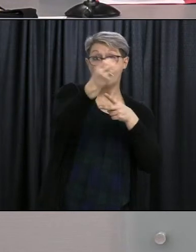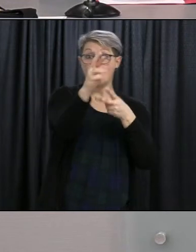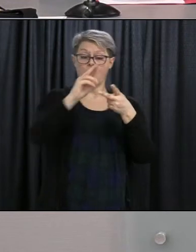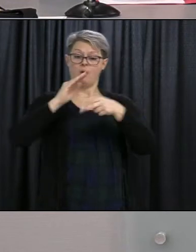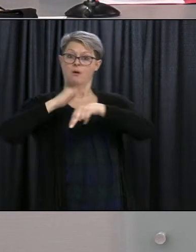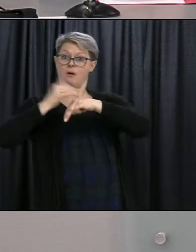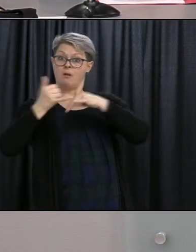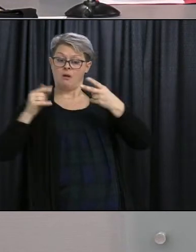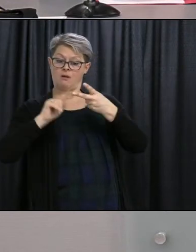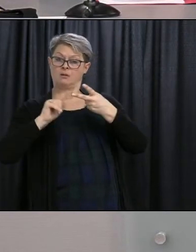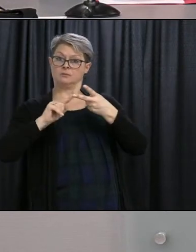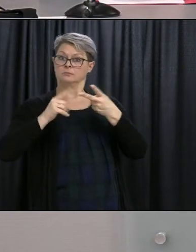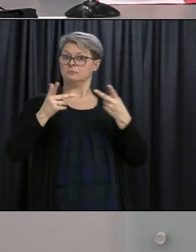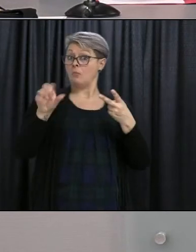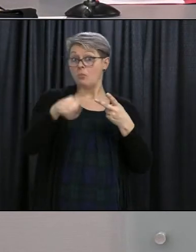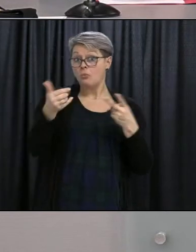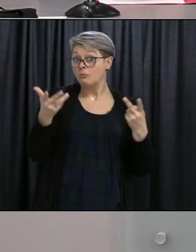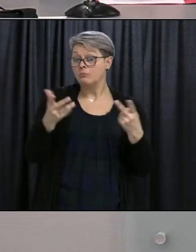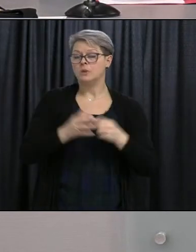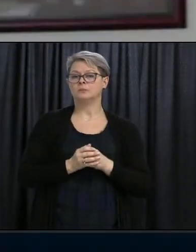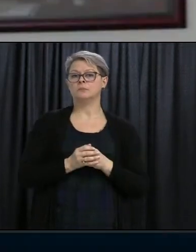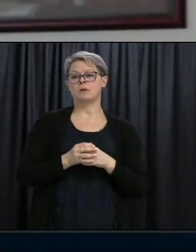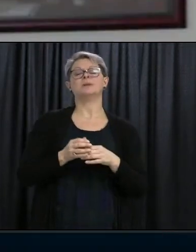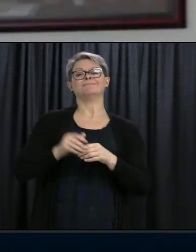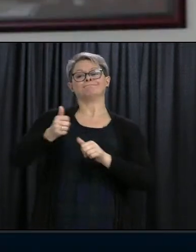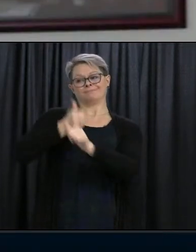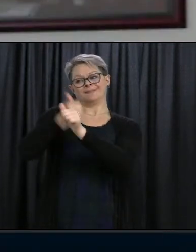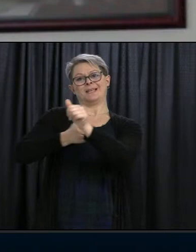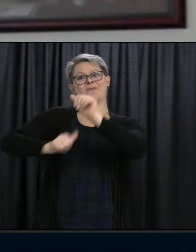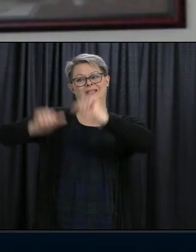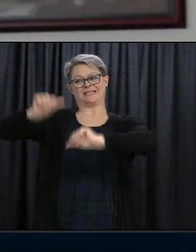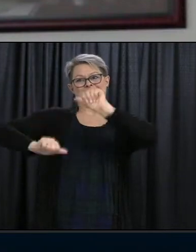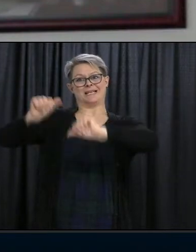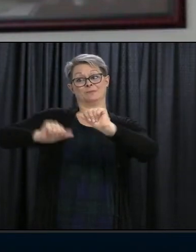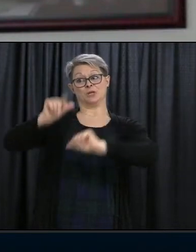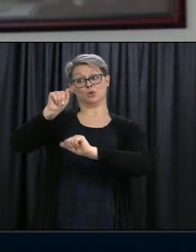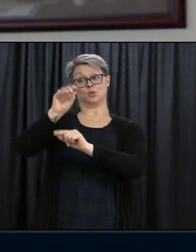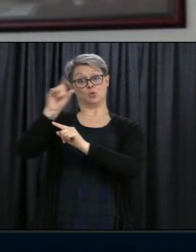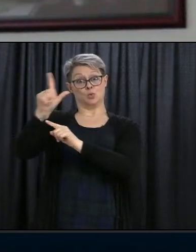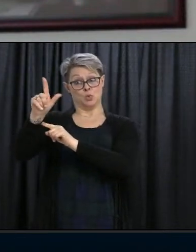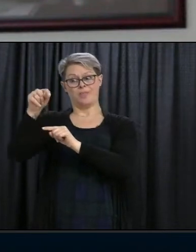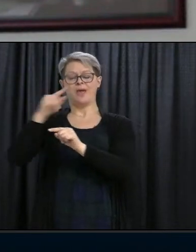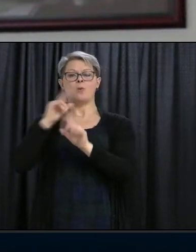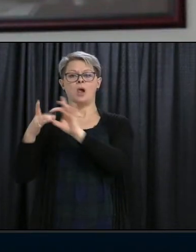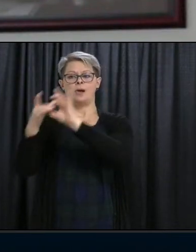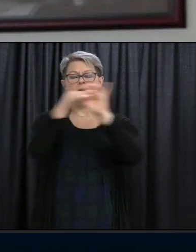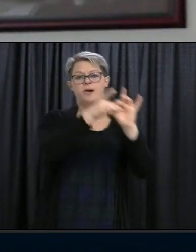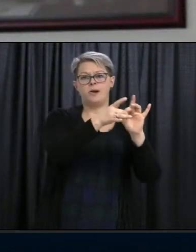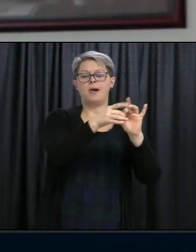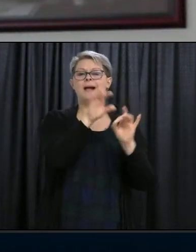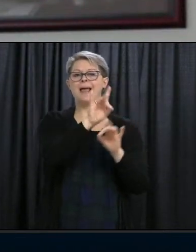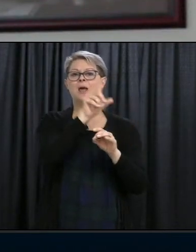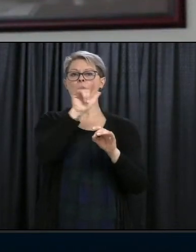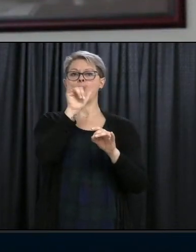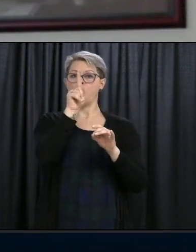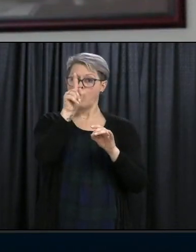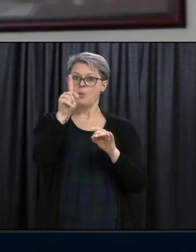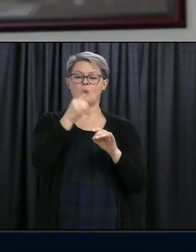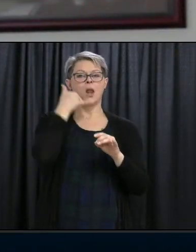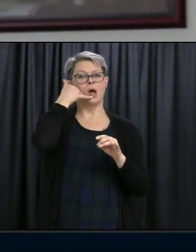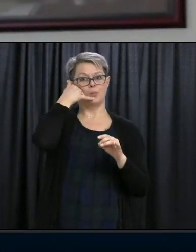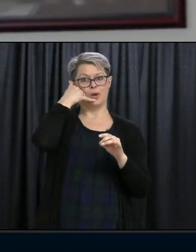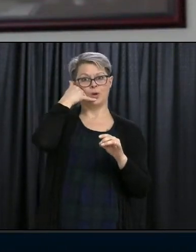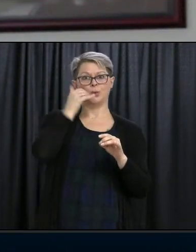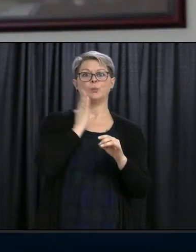Kellyanne. The self-assessment tool actually short-circuits 811 operator in the sense it is automatically,